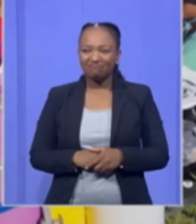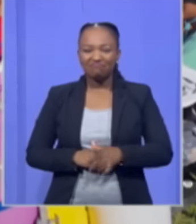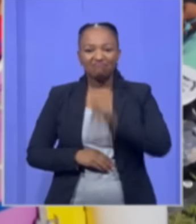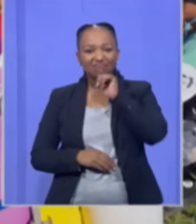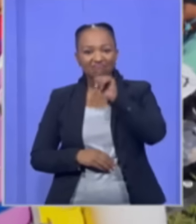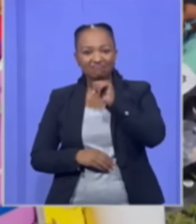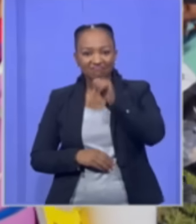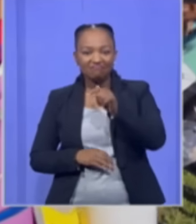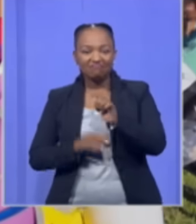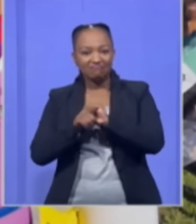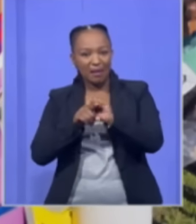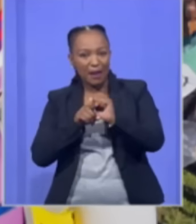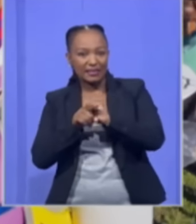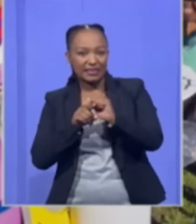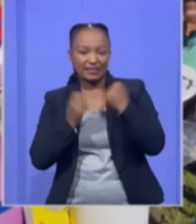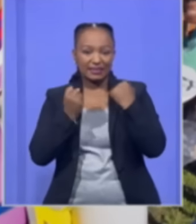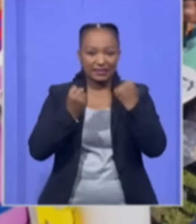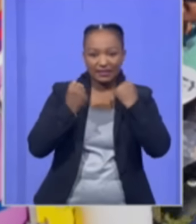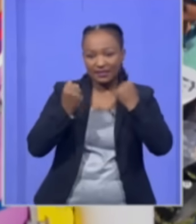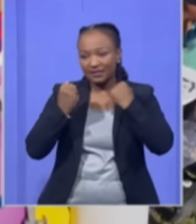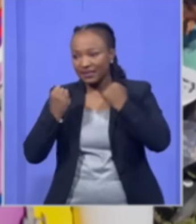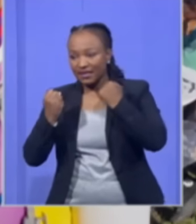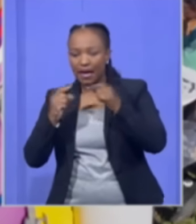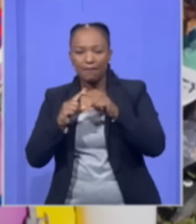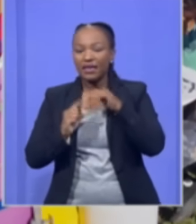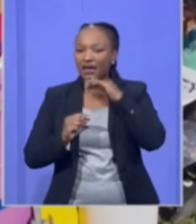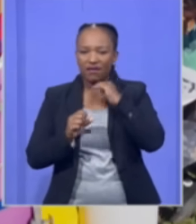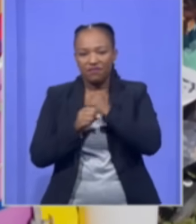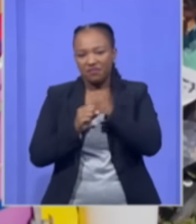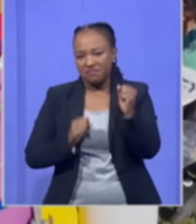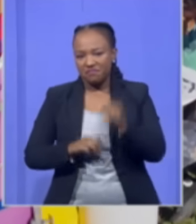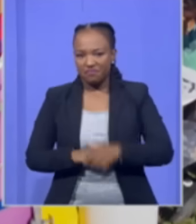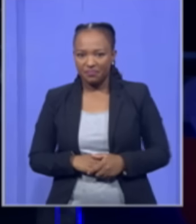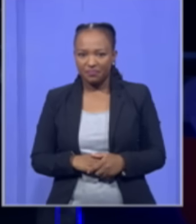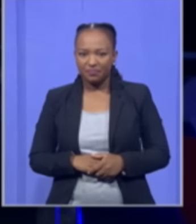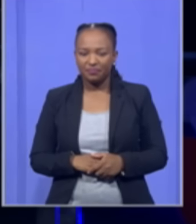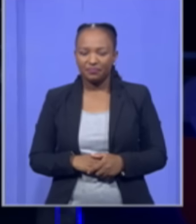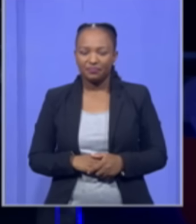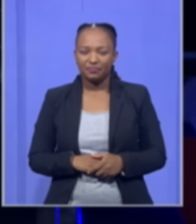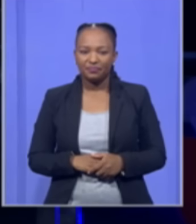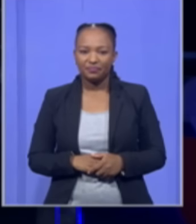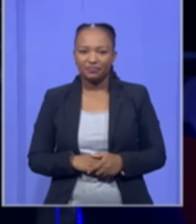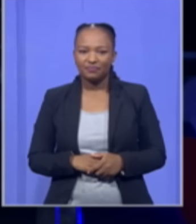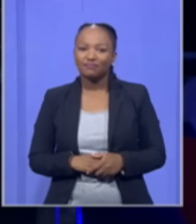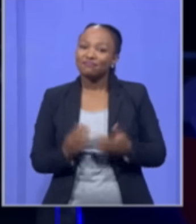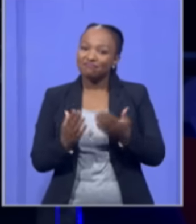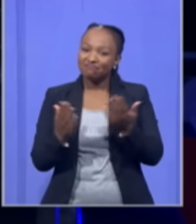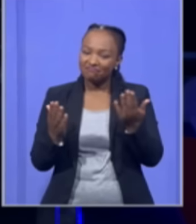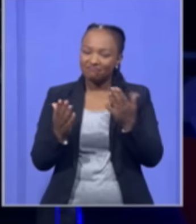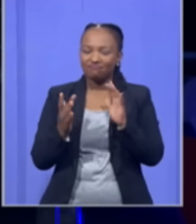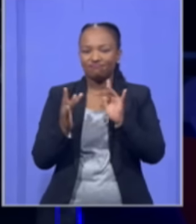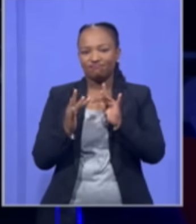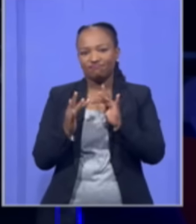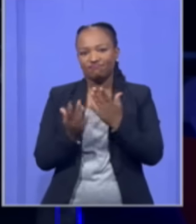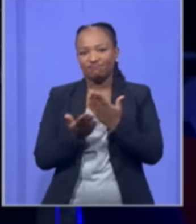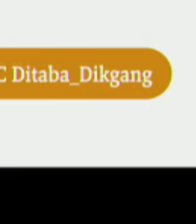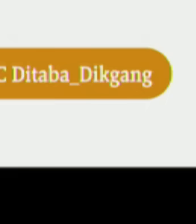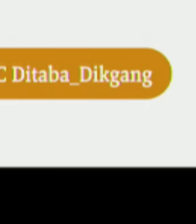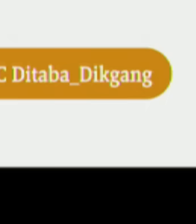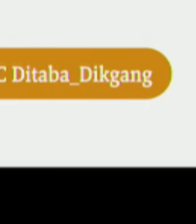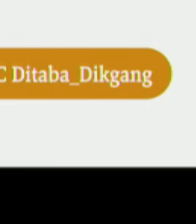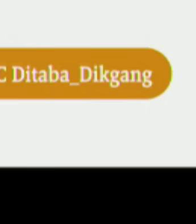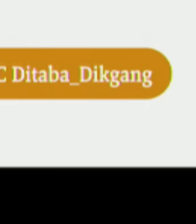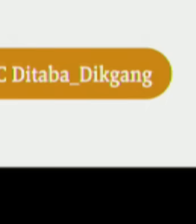despite the practice, we practiced, but yeah, we can never practice enough. Mmuyo ka ikopanya le rona ho social media ka